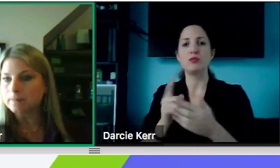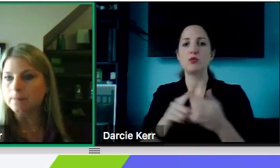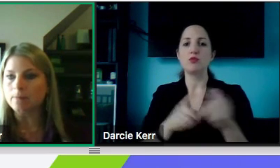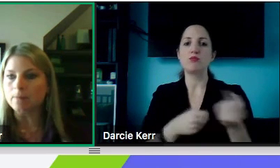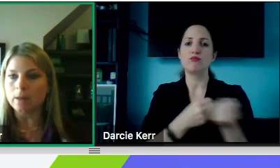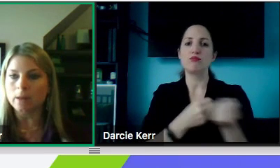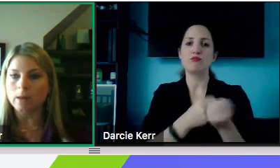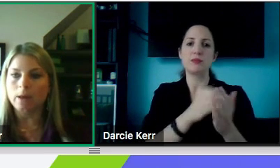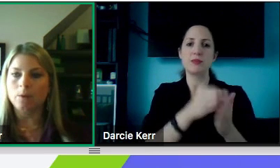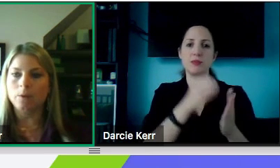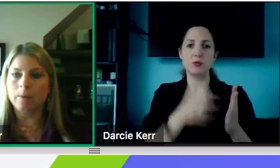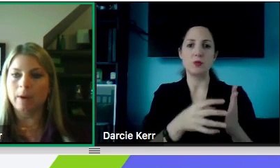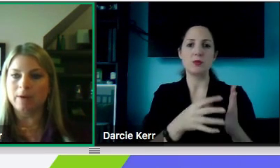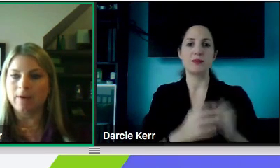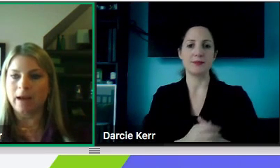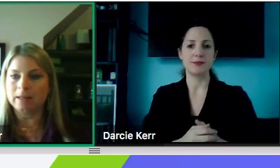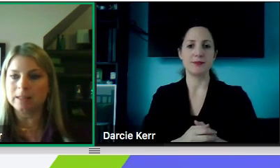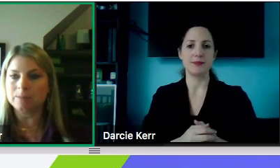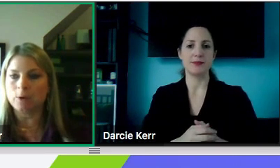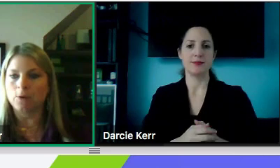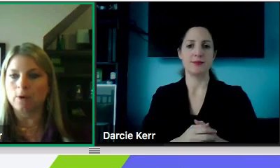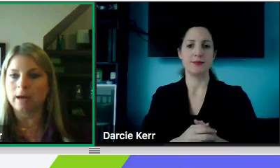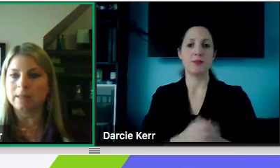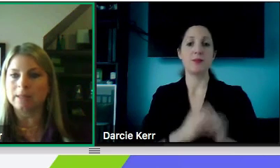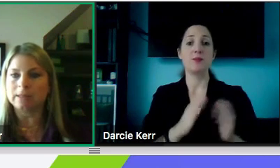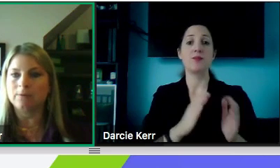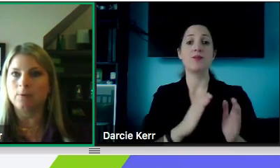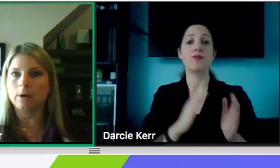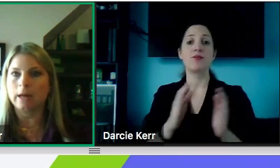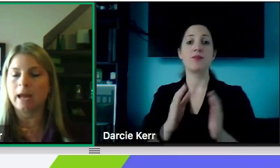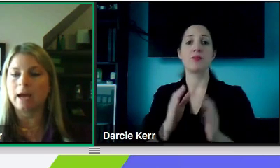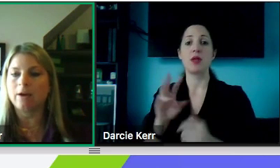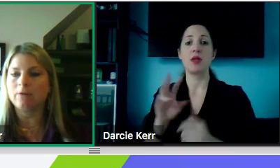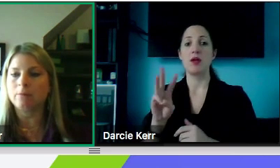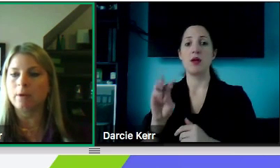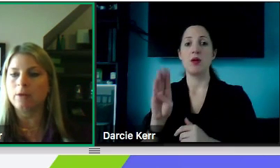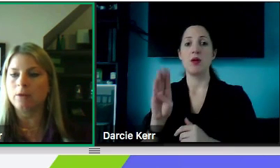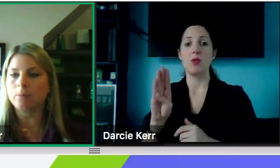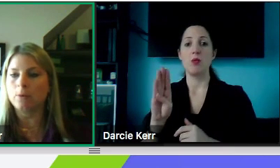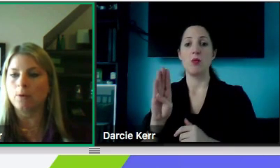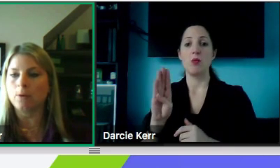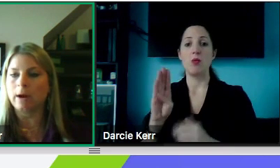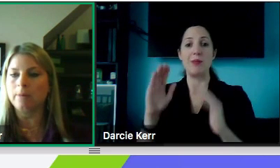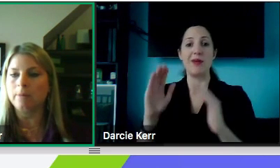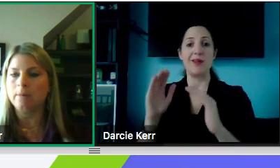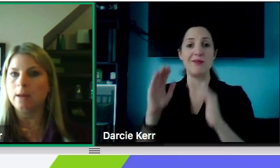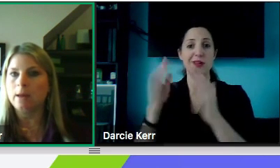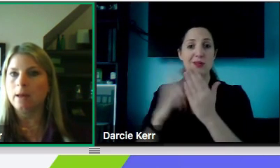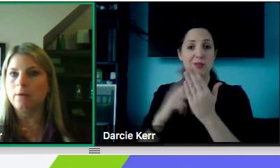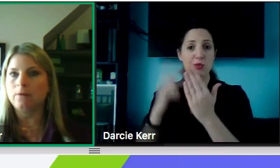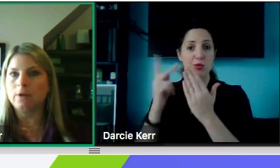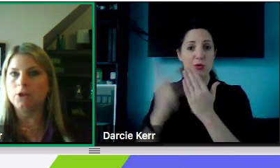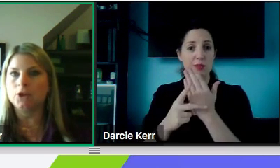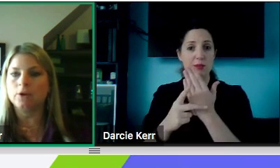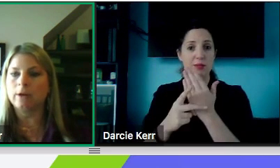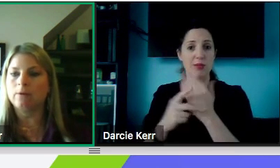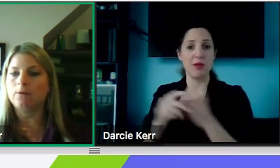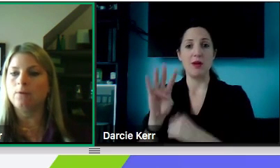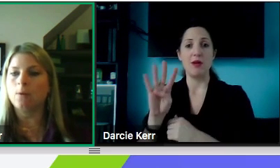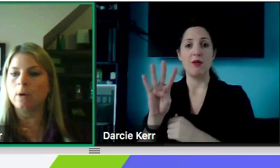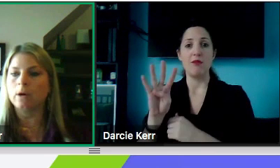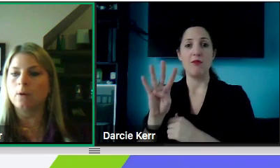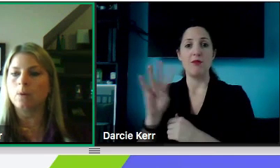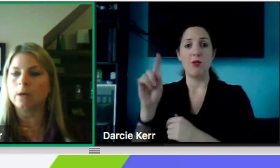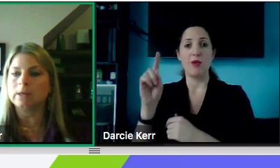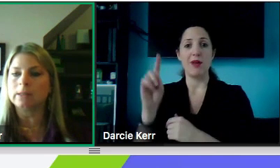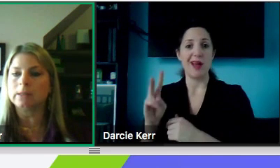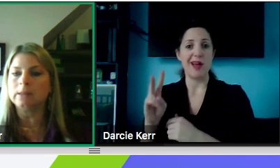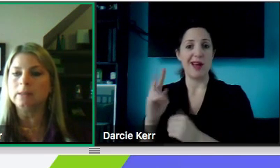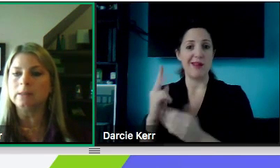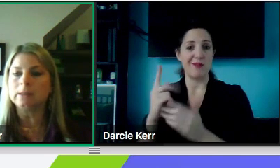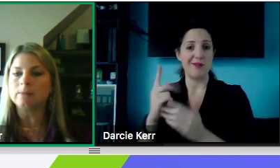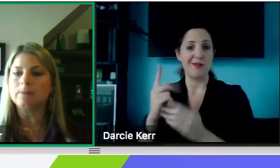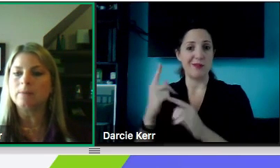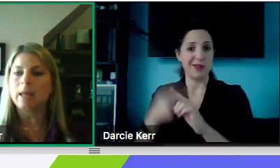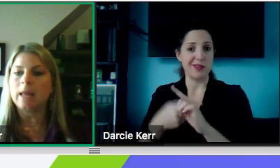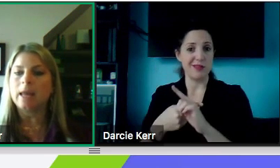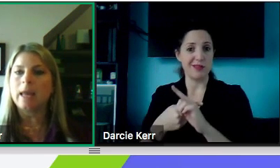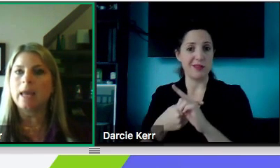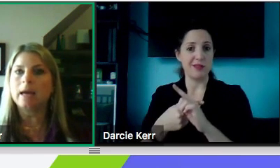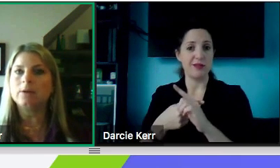programs. The Web Advanced program is a 4.5-month program featuring 4